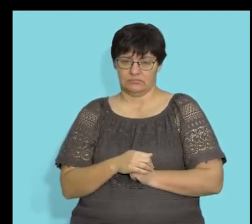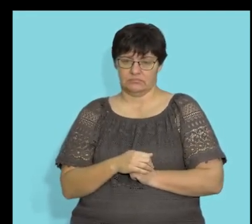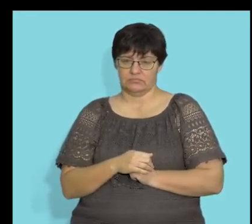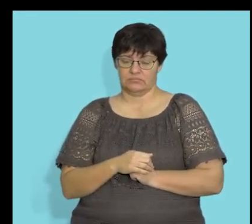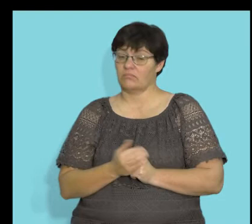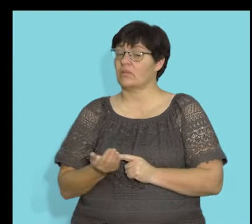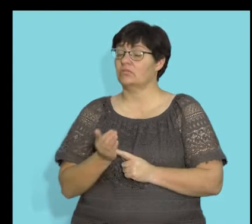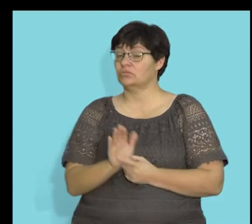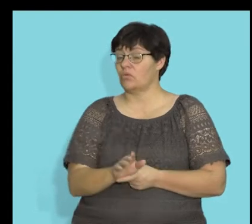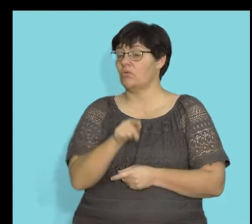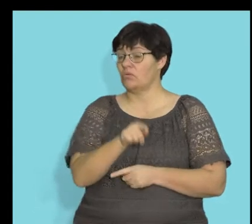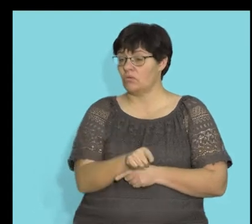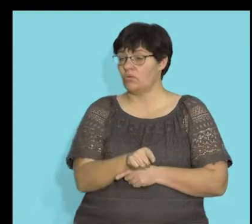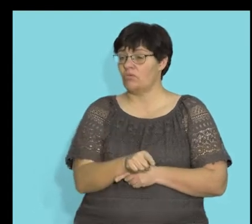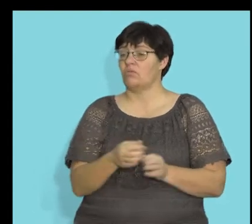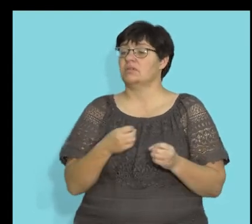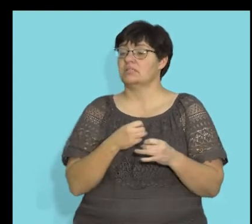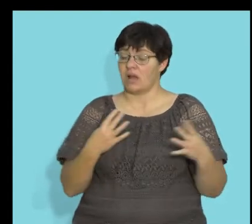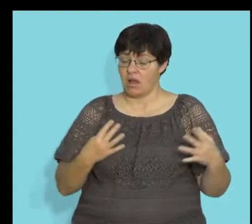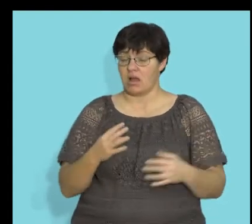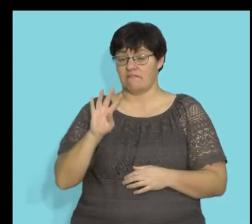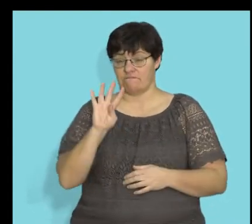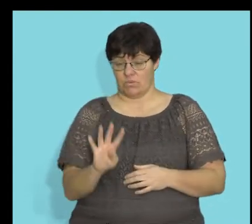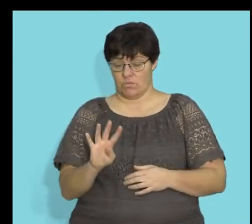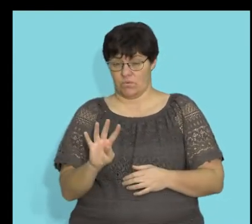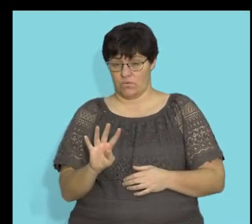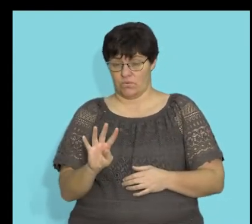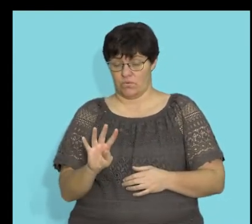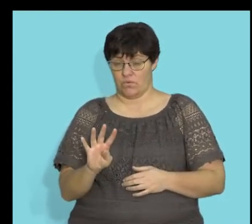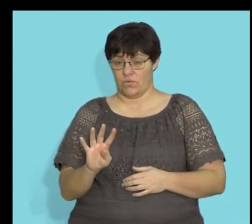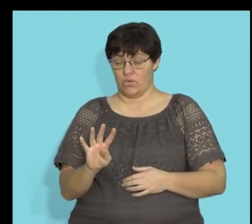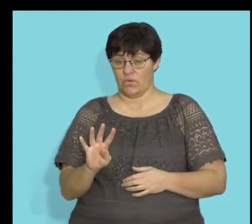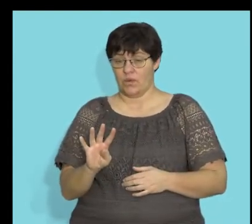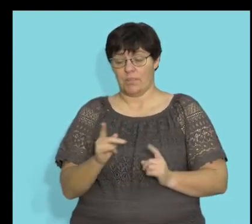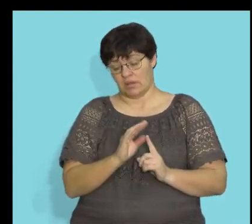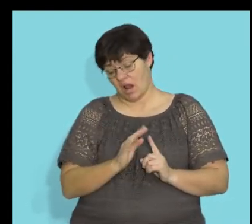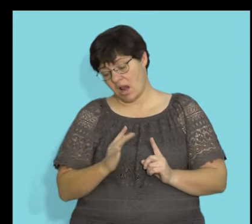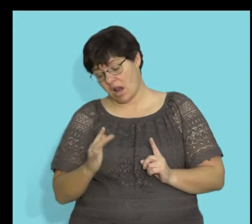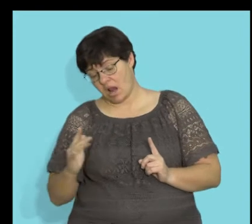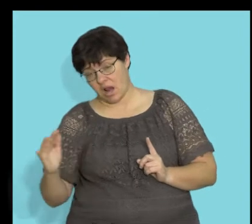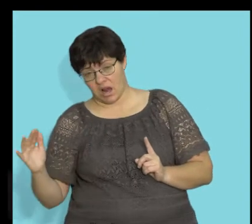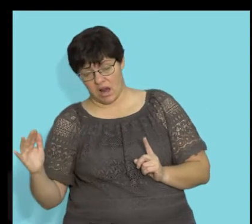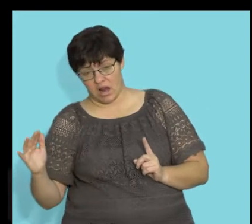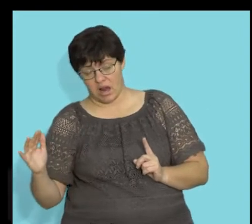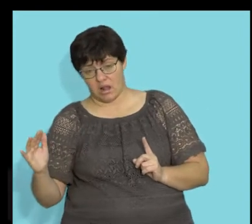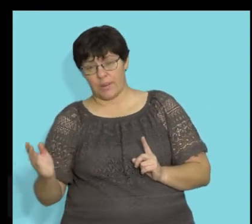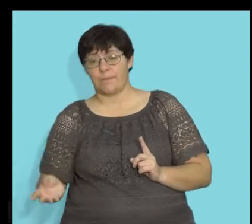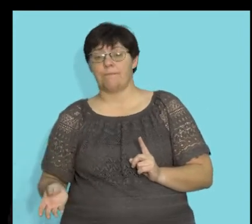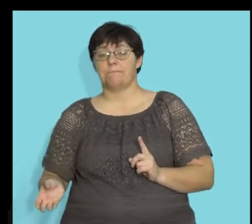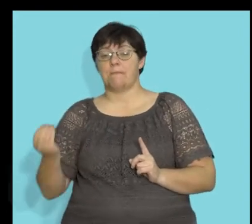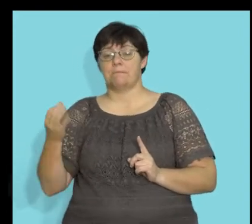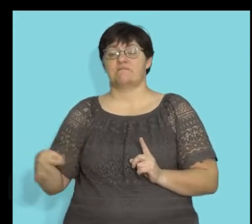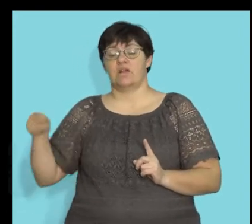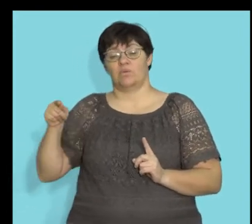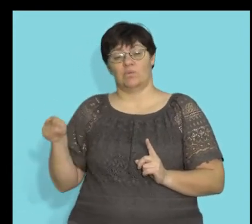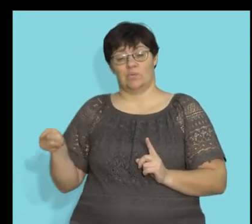to indicate that this sum begins at 4, but it's going to go on and on and on until a specific